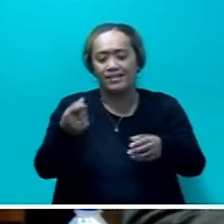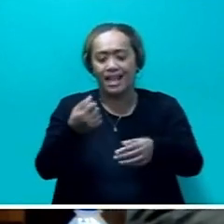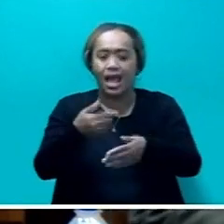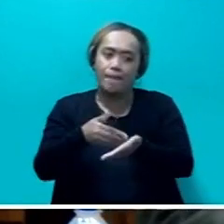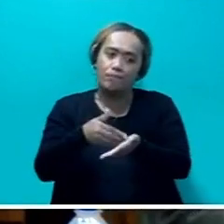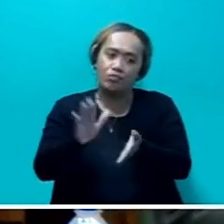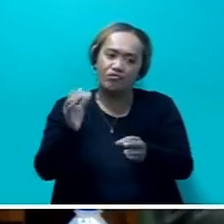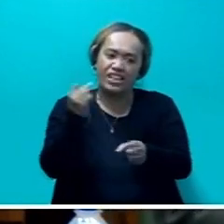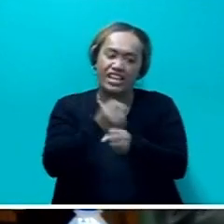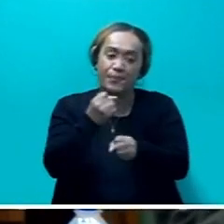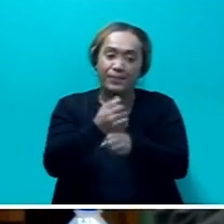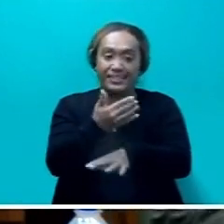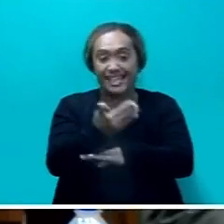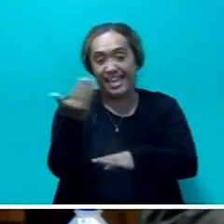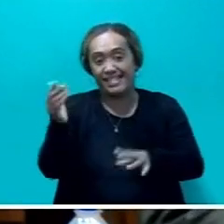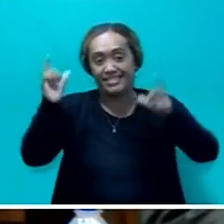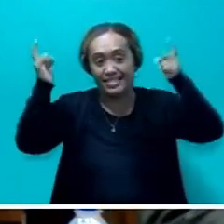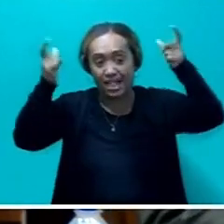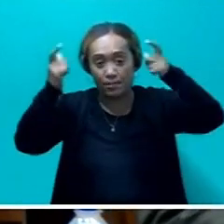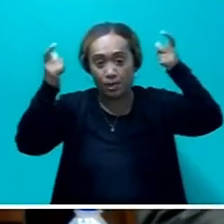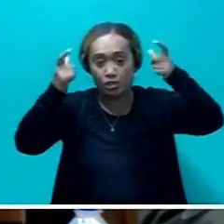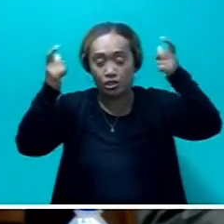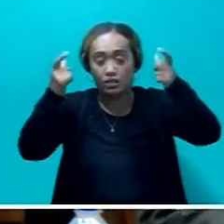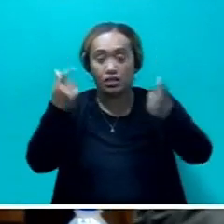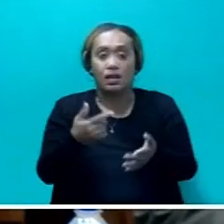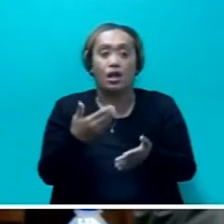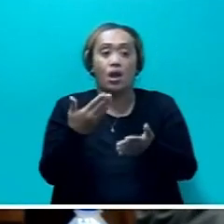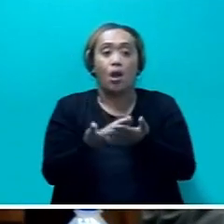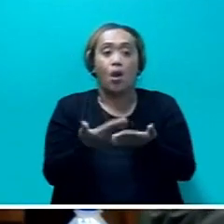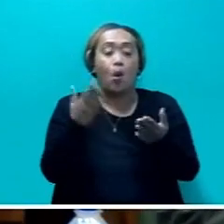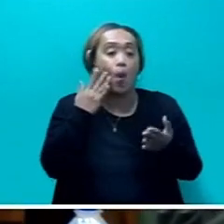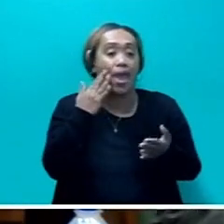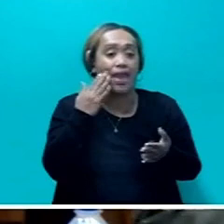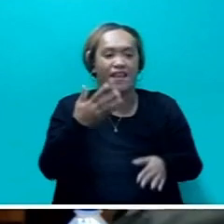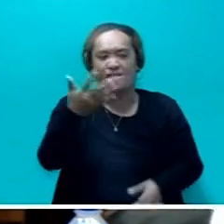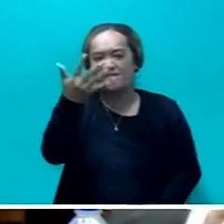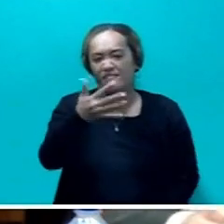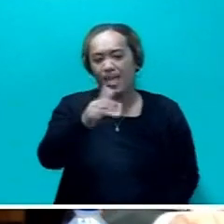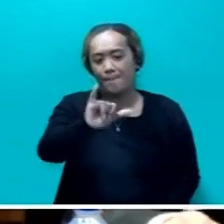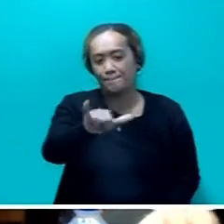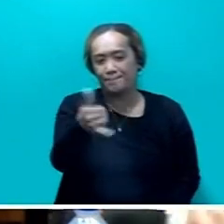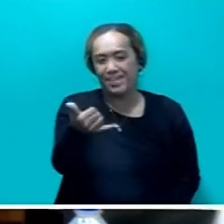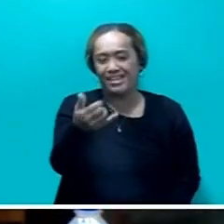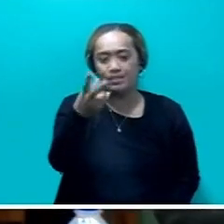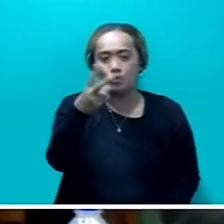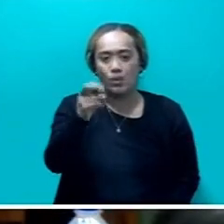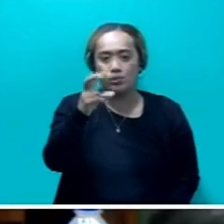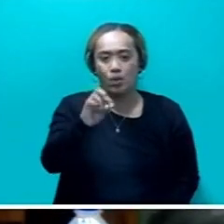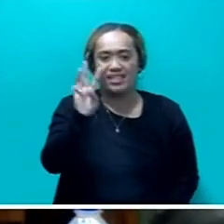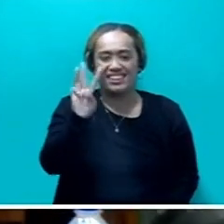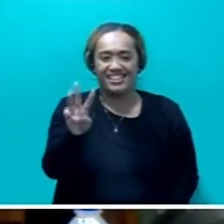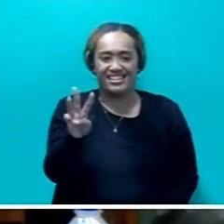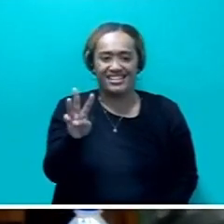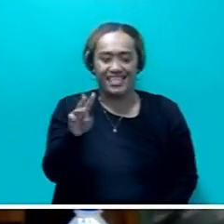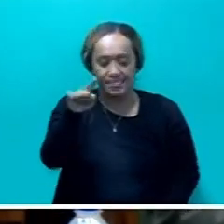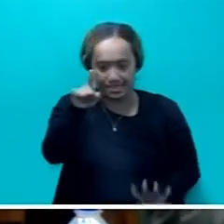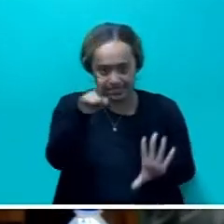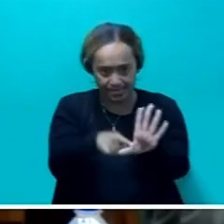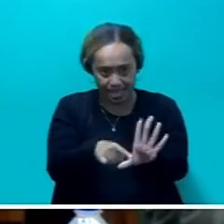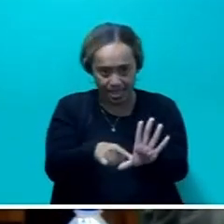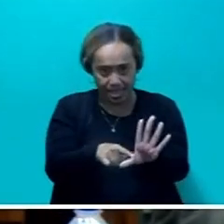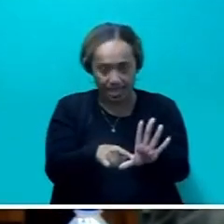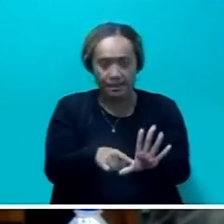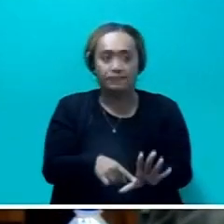Day commemoration and celebrations to be held on 15th May 2023 this year, including